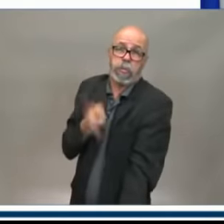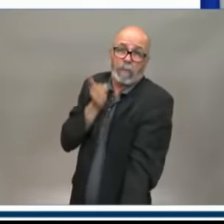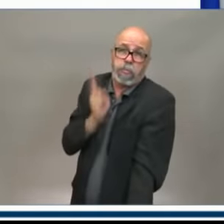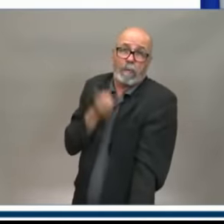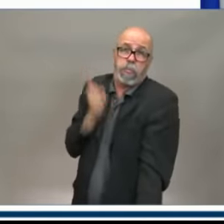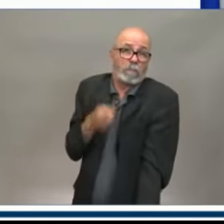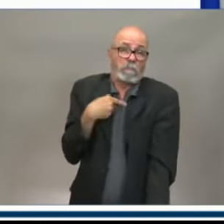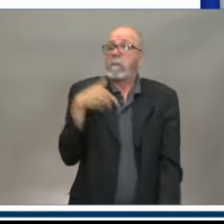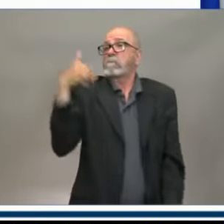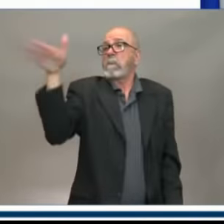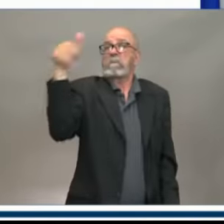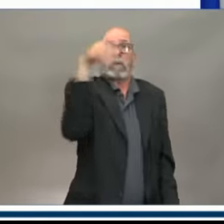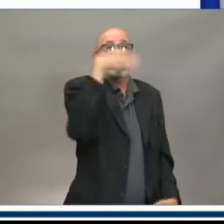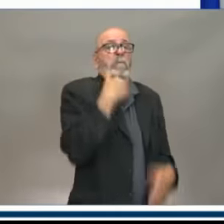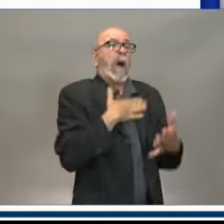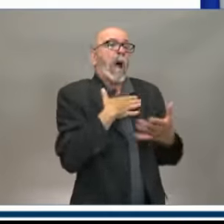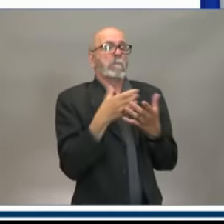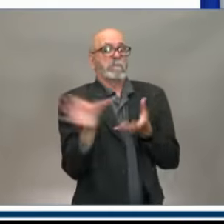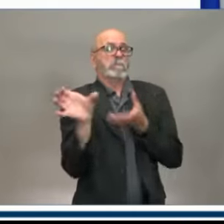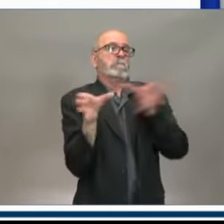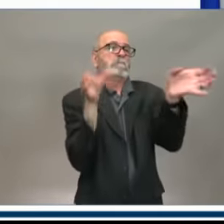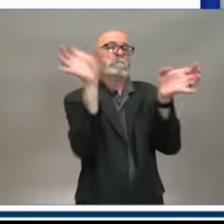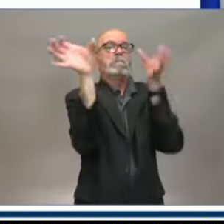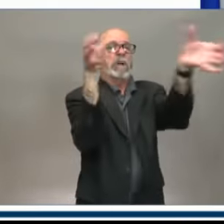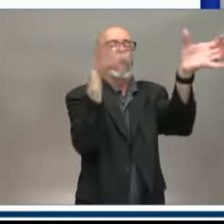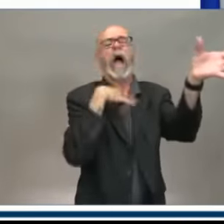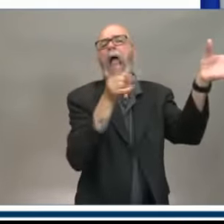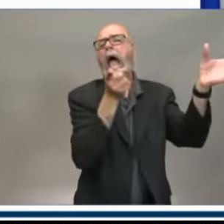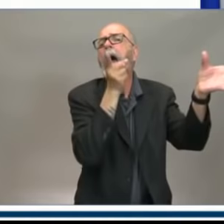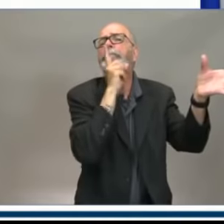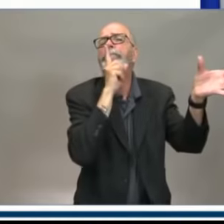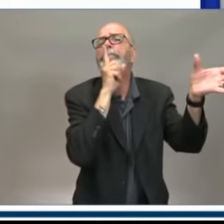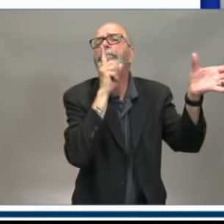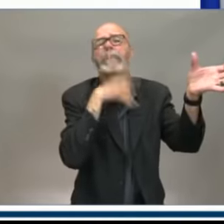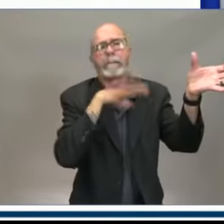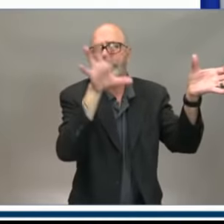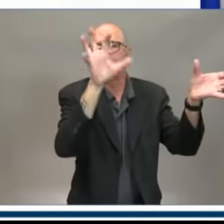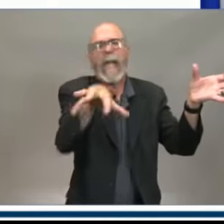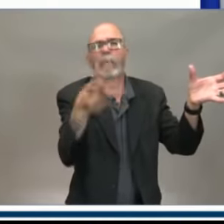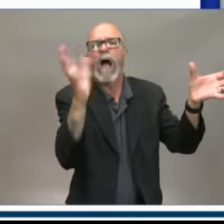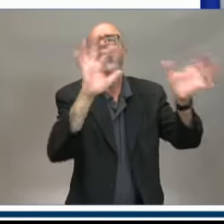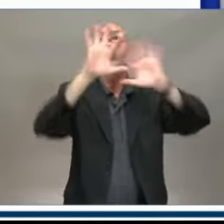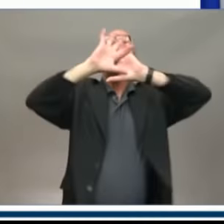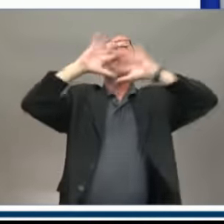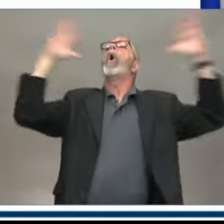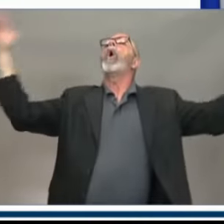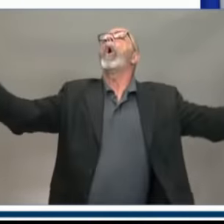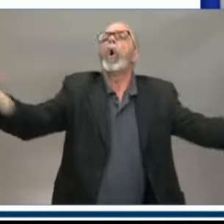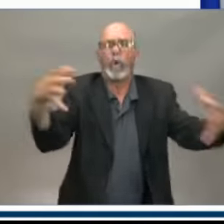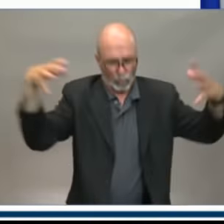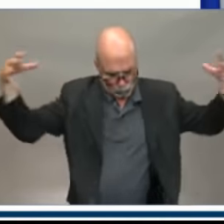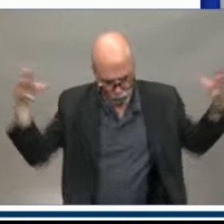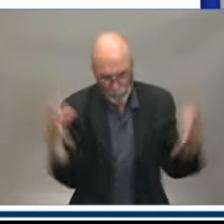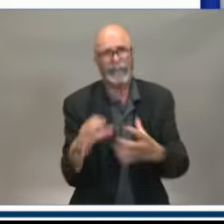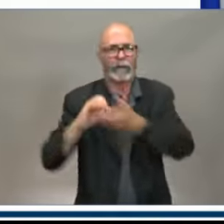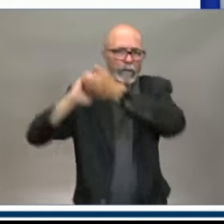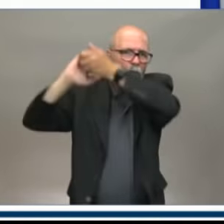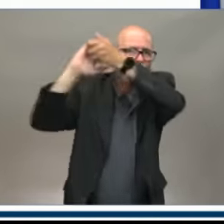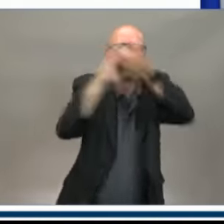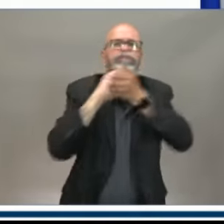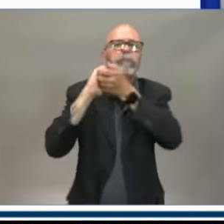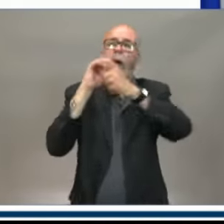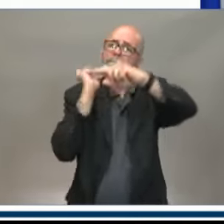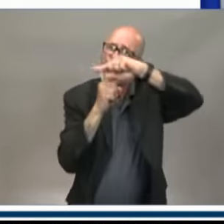We're on our march to 1 million. But we need every part of our province to continue to grow, and it is. And the last thing we need to do is turn